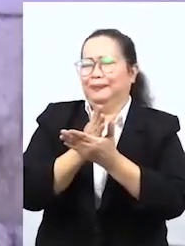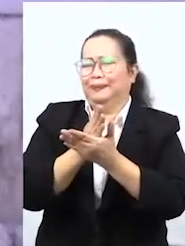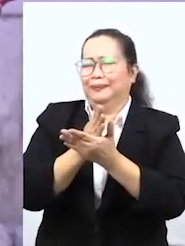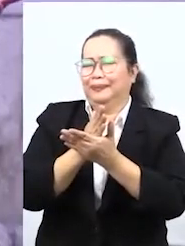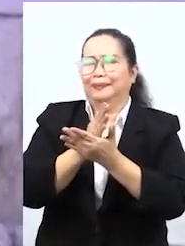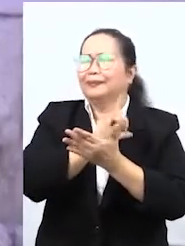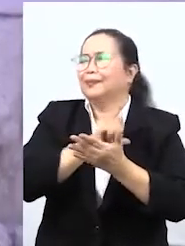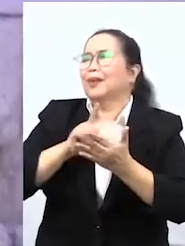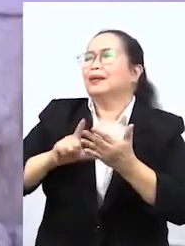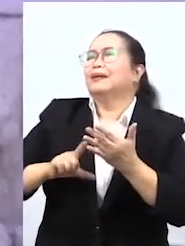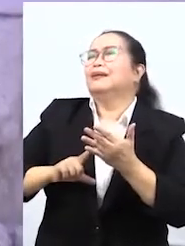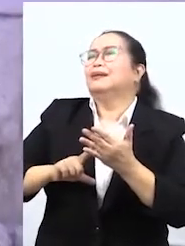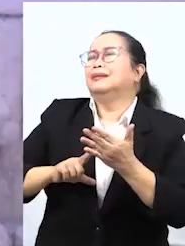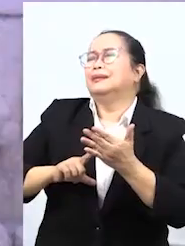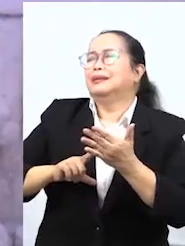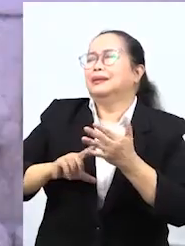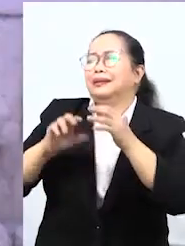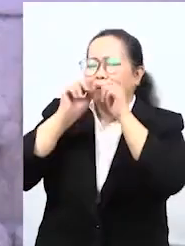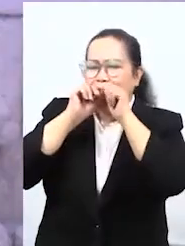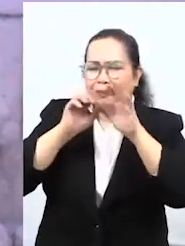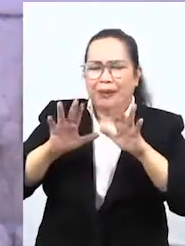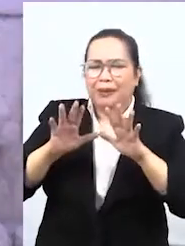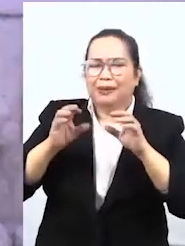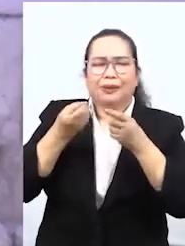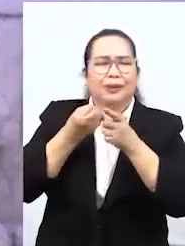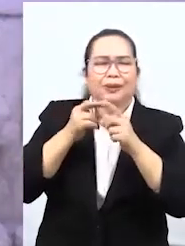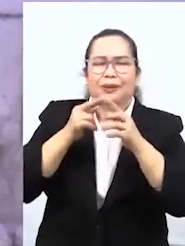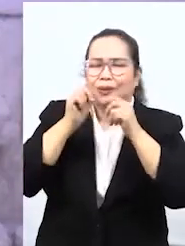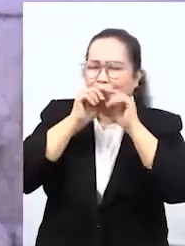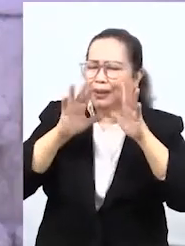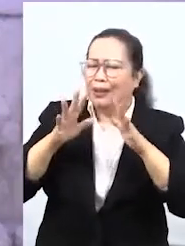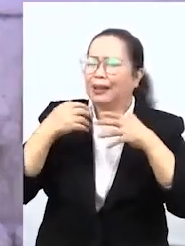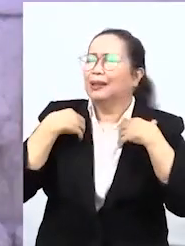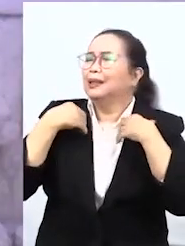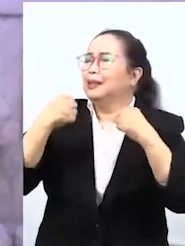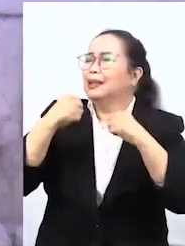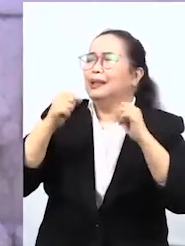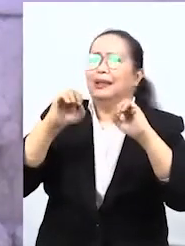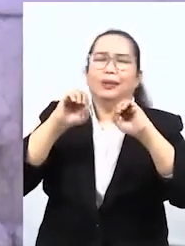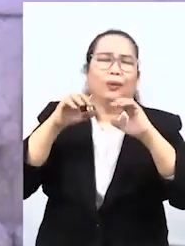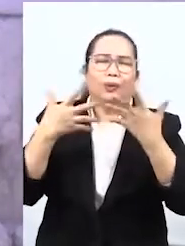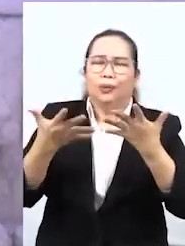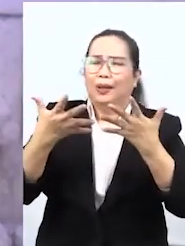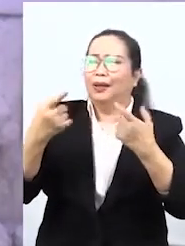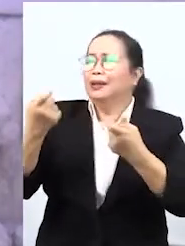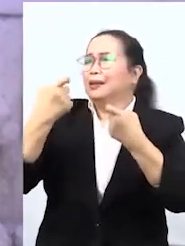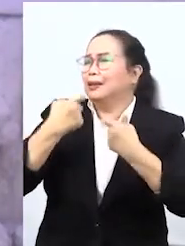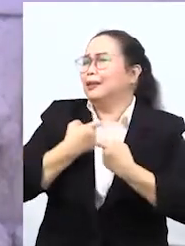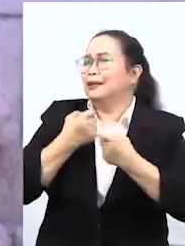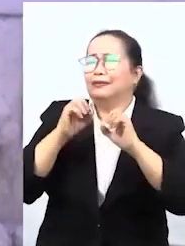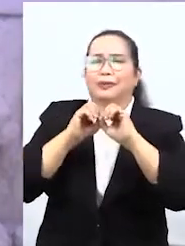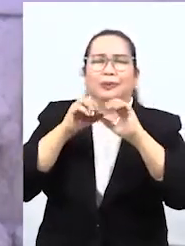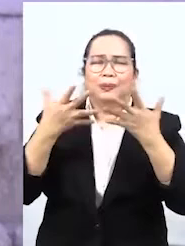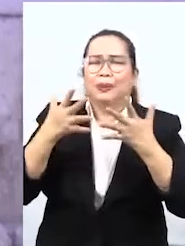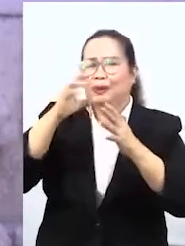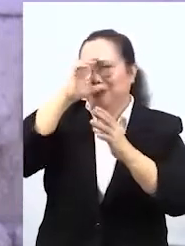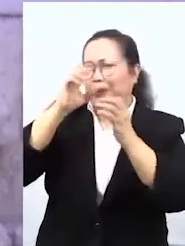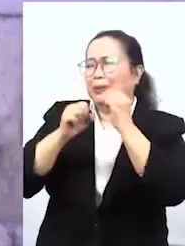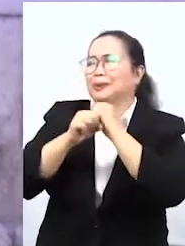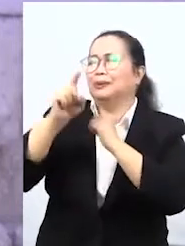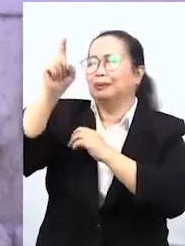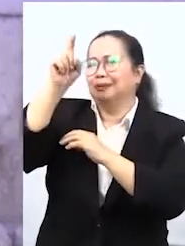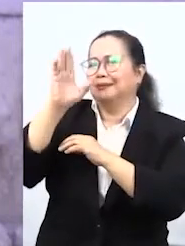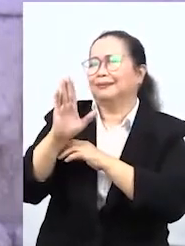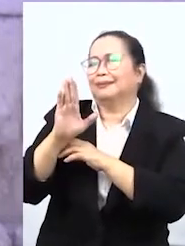Lord may blessing o wala may healing o wala may gift o wala We will trust